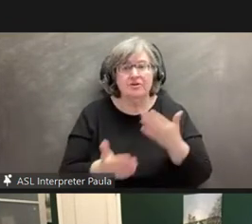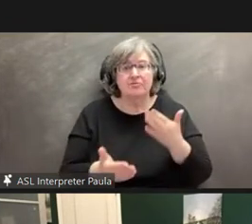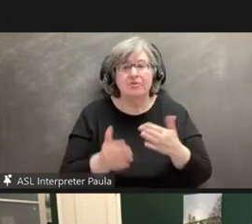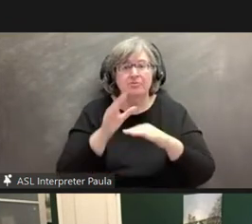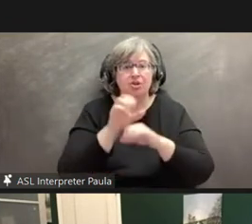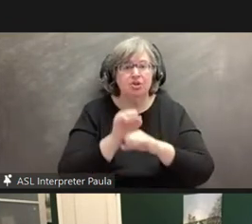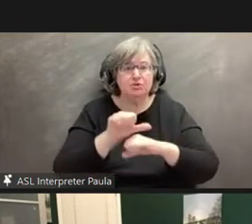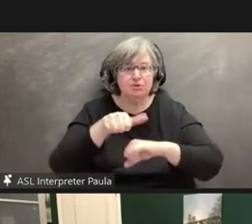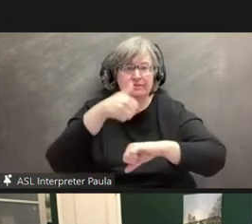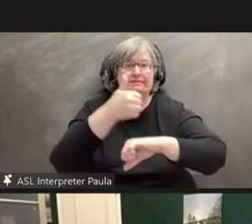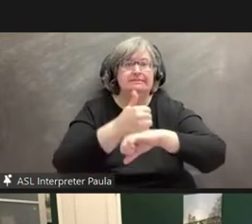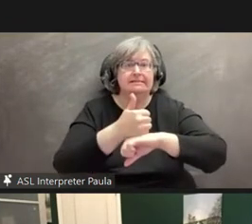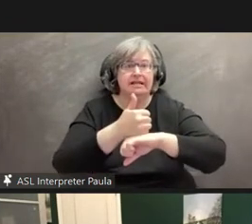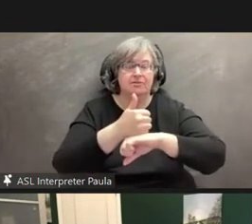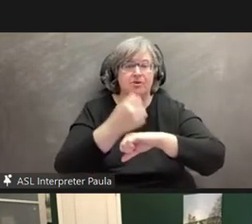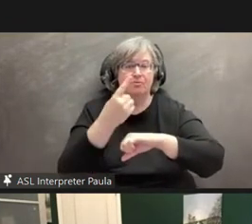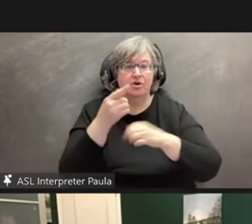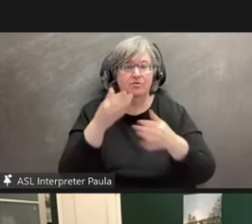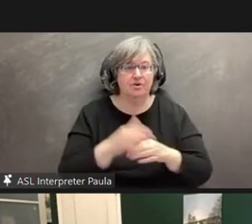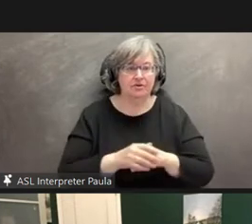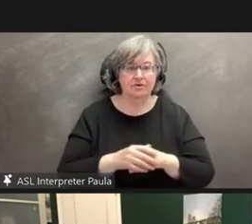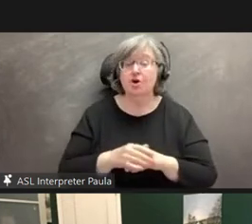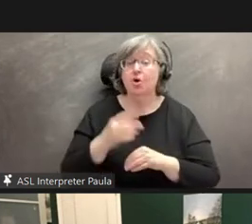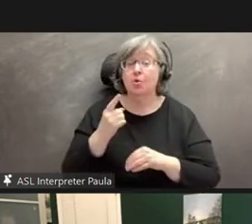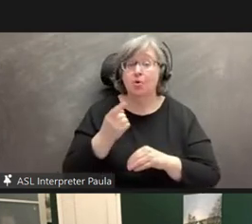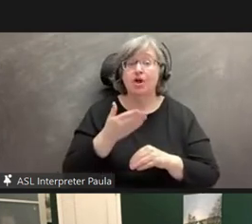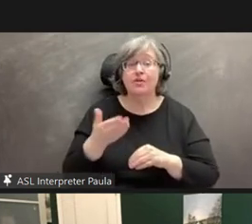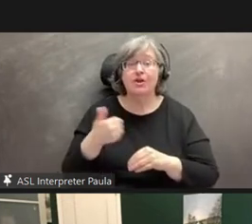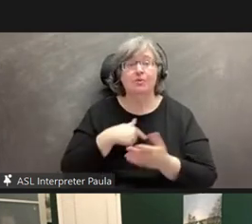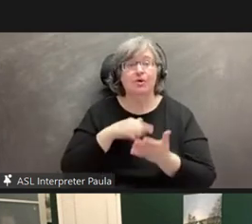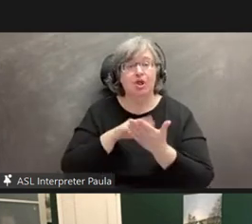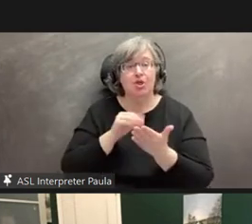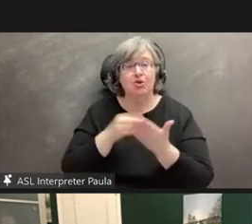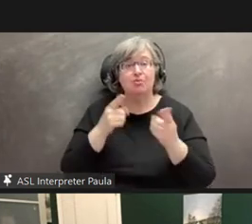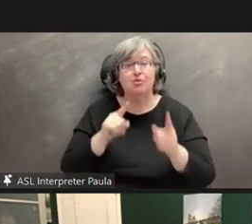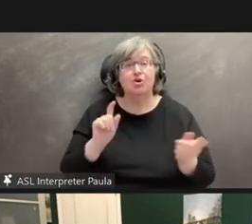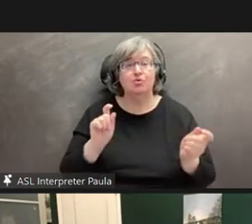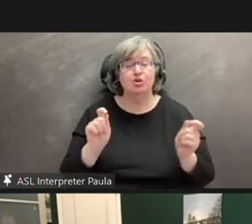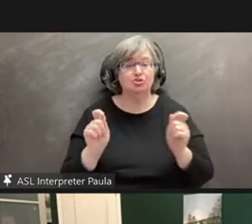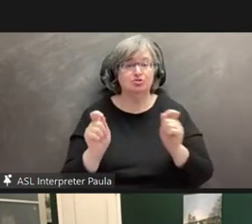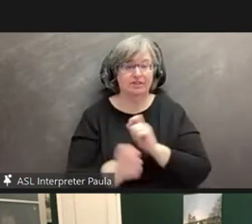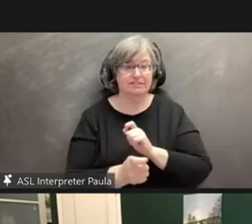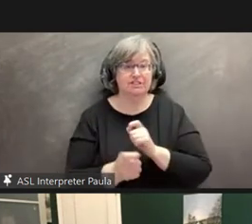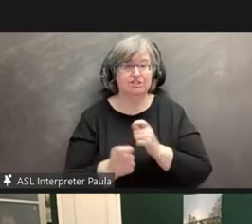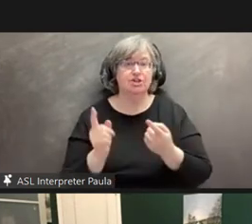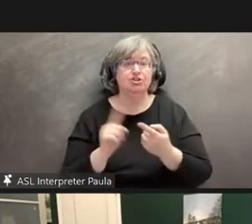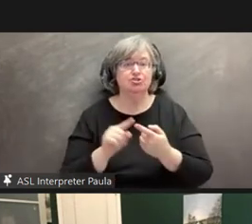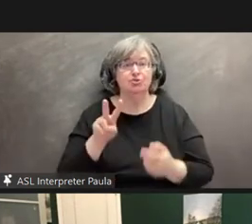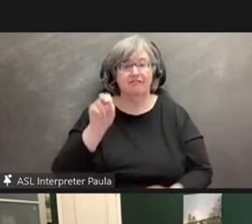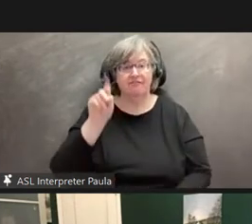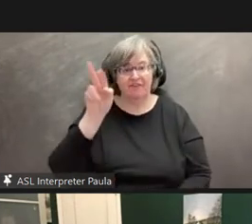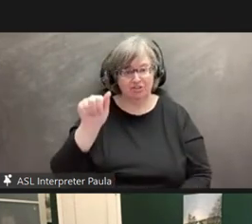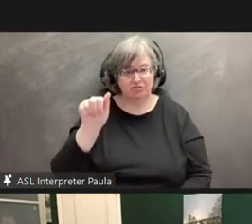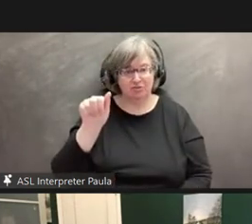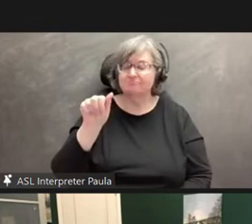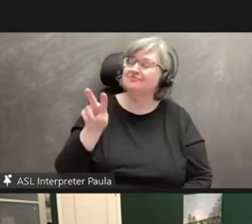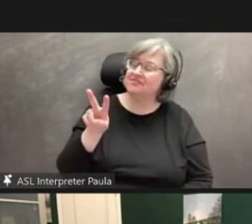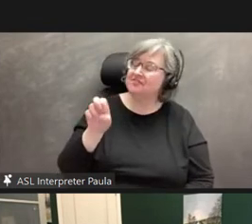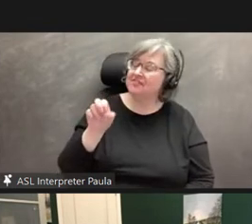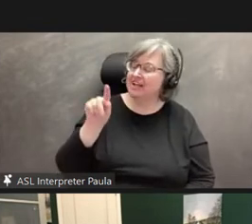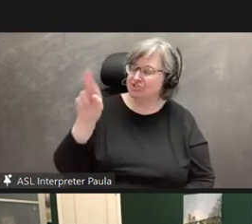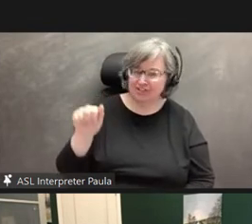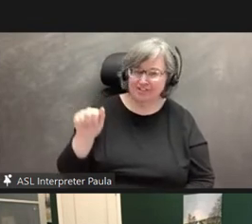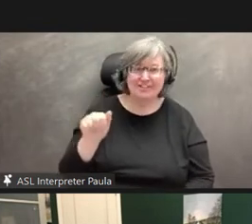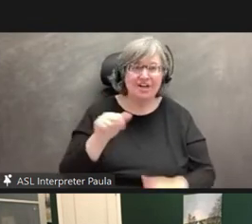set setup? Well, one of the things I think we learned when we transitioned to the Ventra card readers is that there's always a